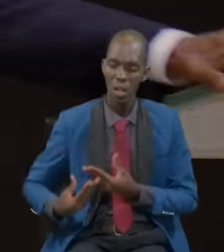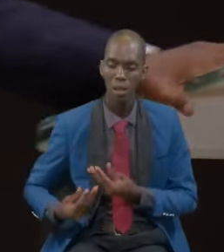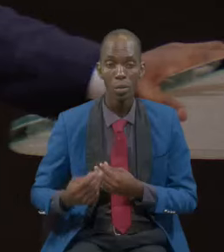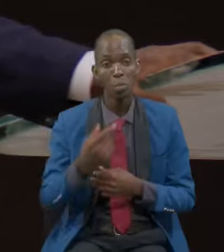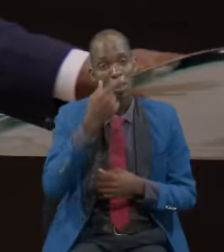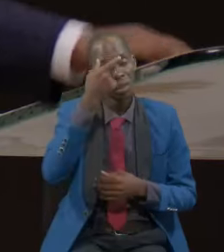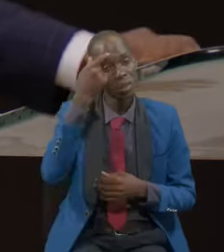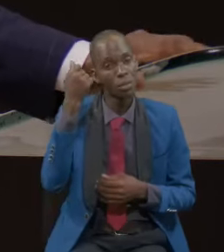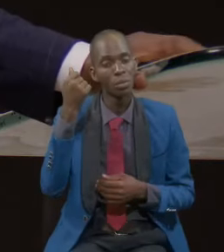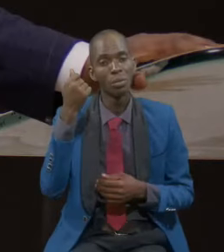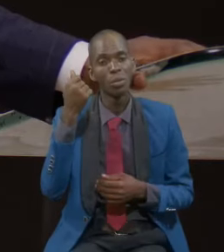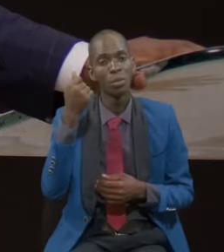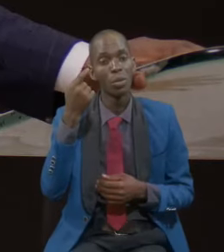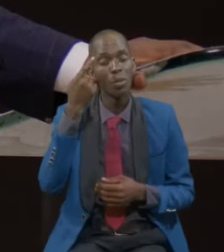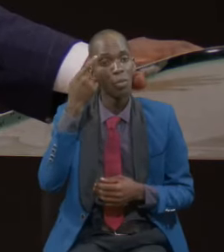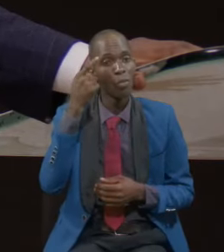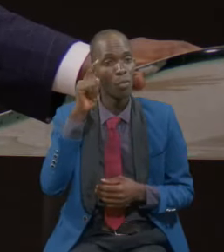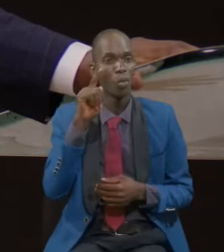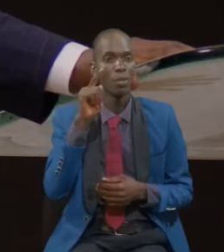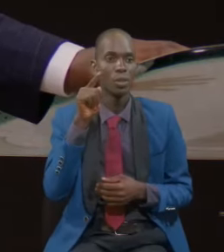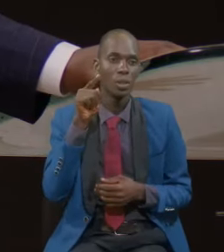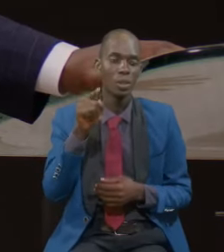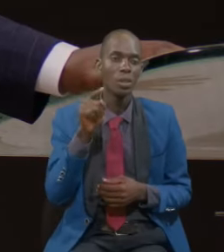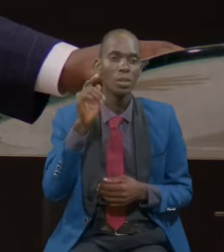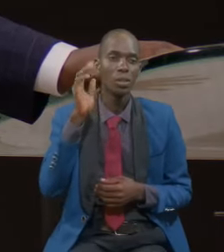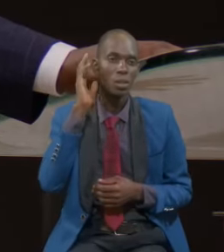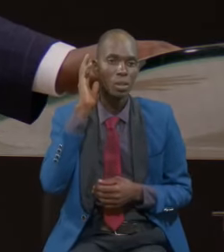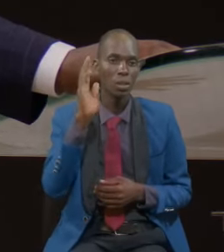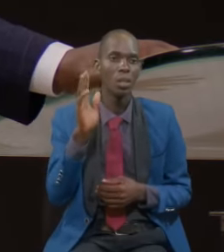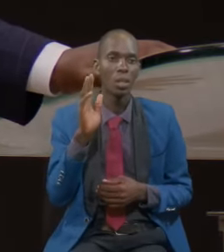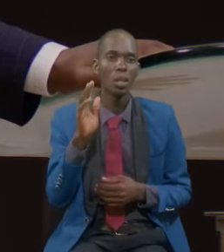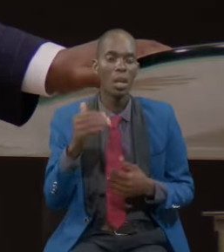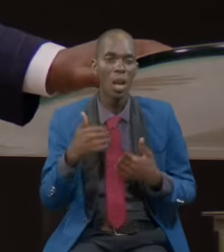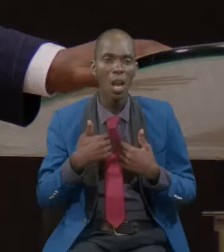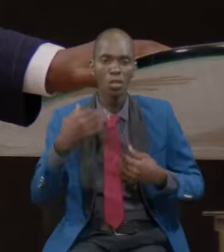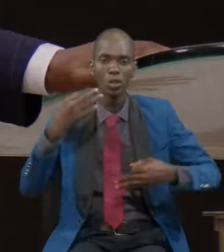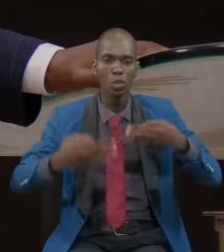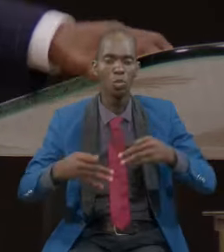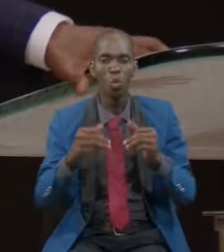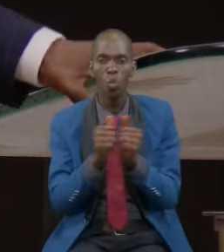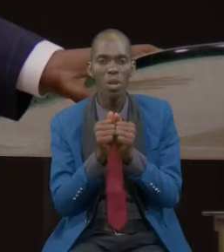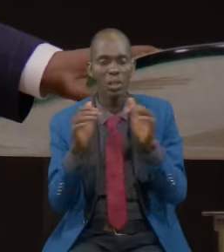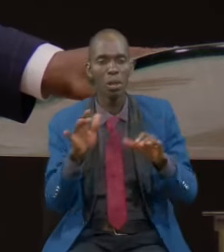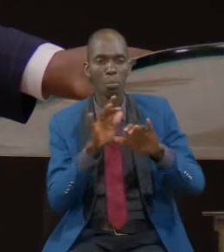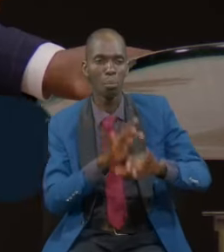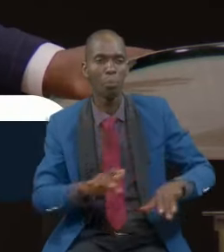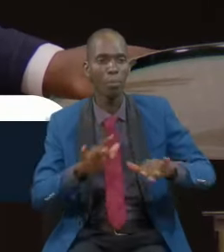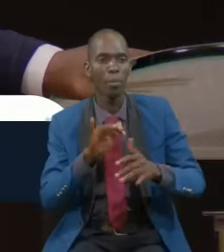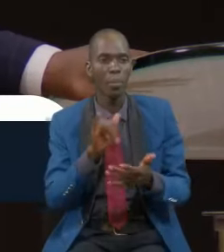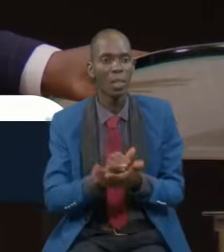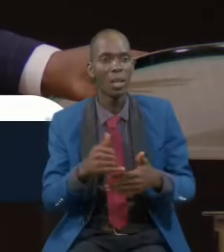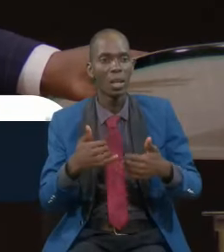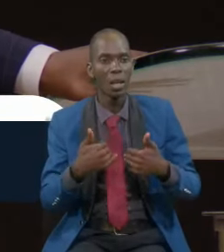because for he shall have judgment without mercy, that has